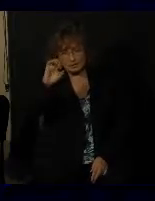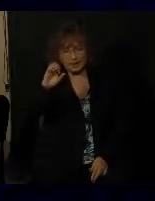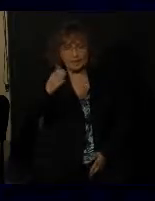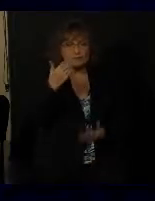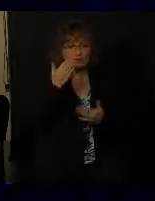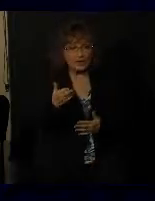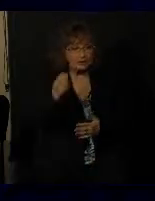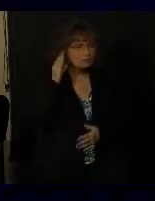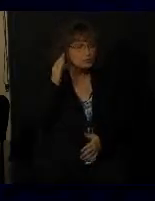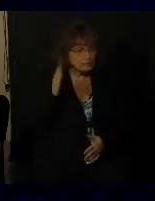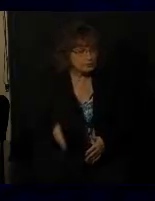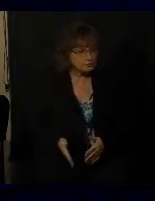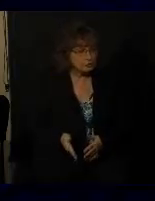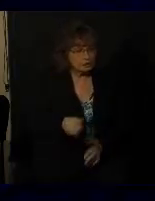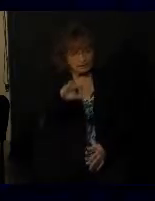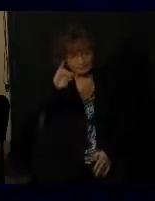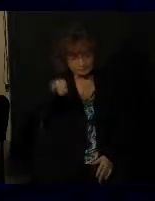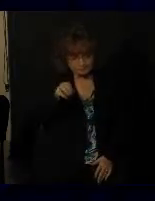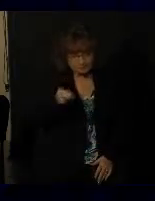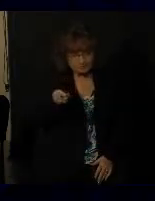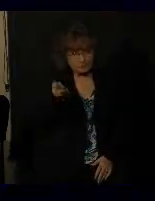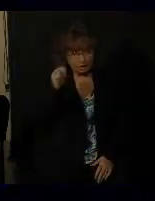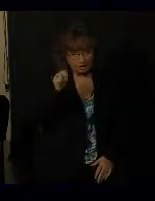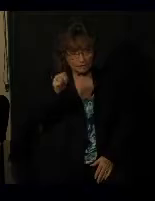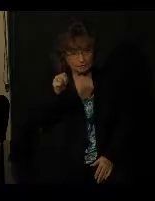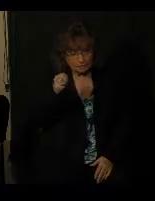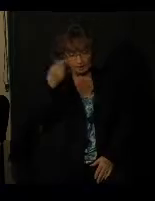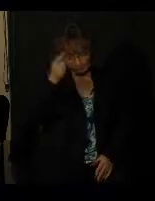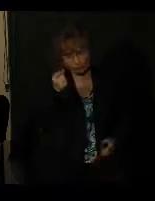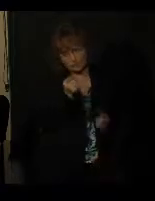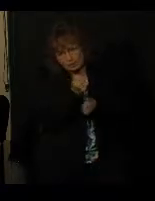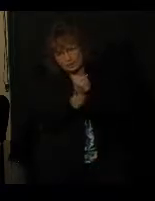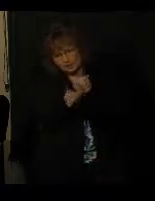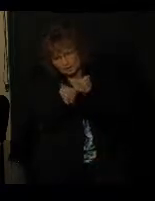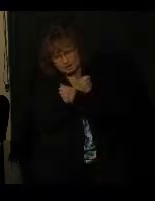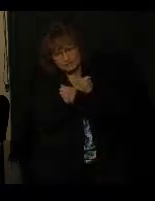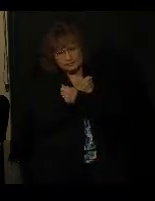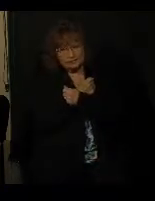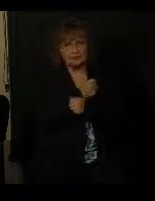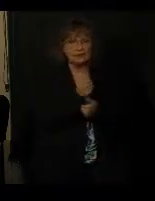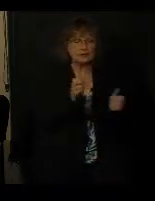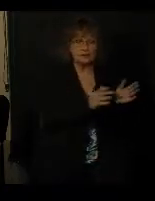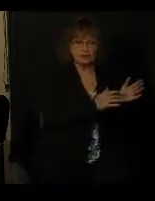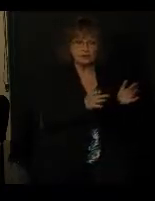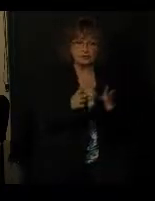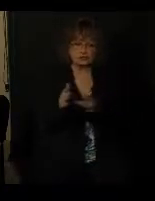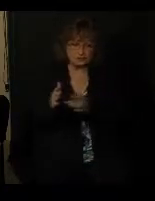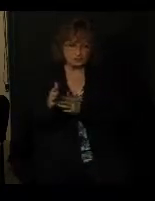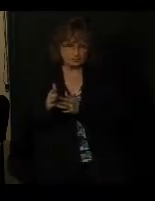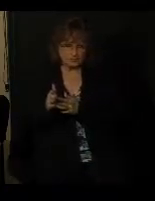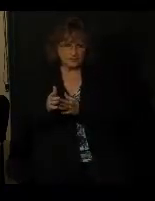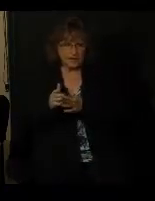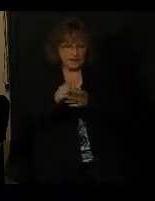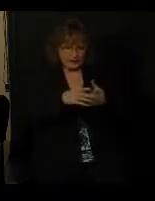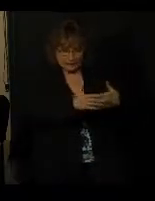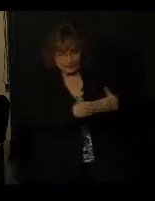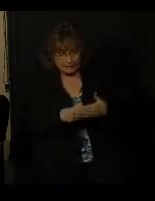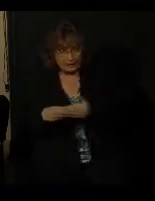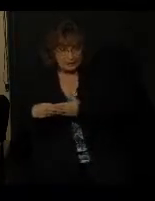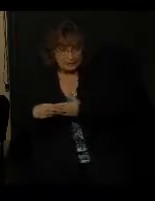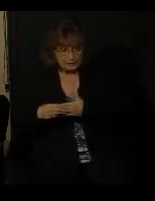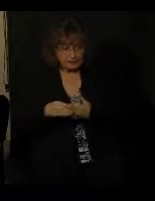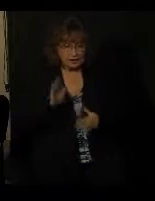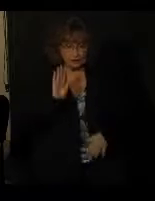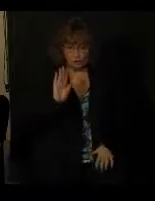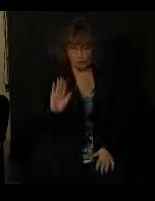Jesus asked Peter, you know, three times. He said, Peter, do you love me? And Peter, you know, the first